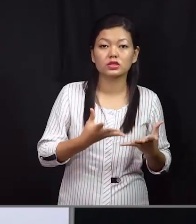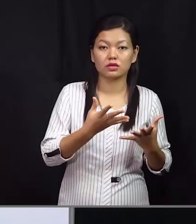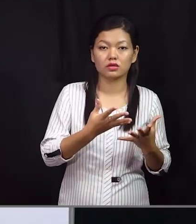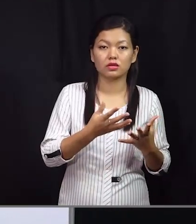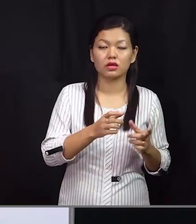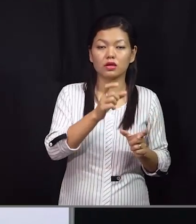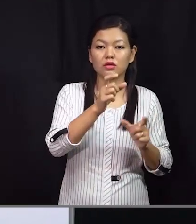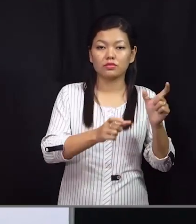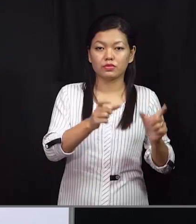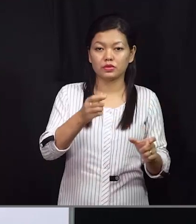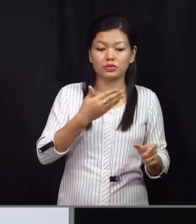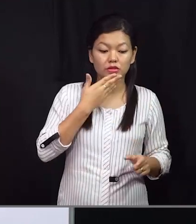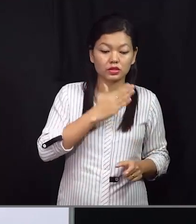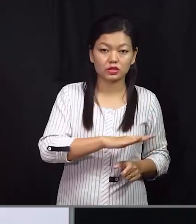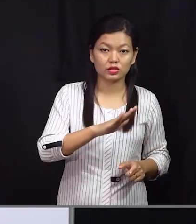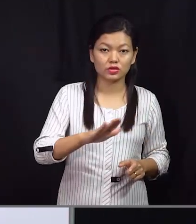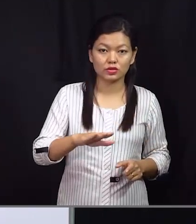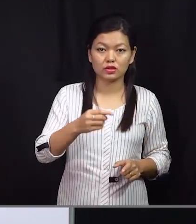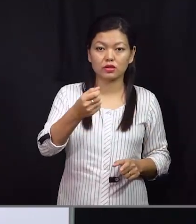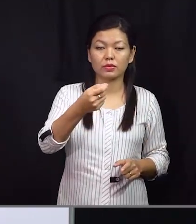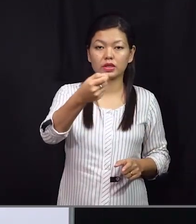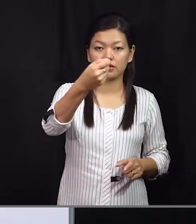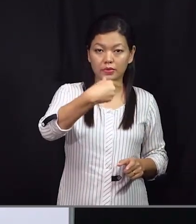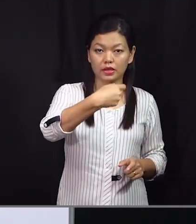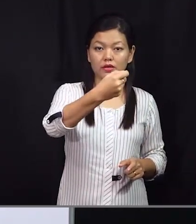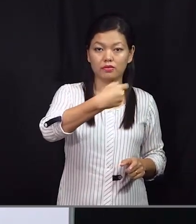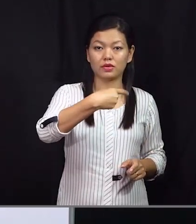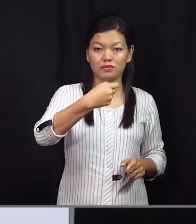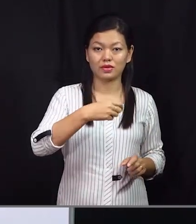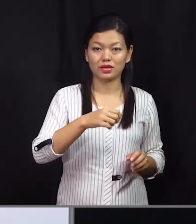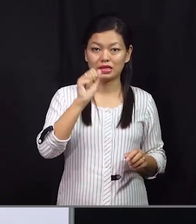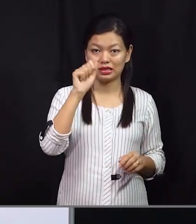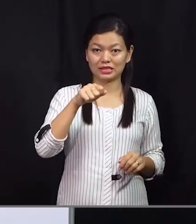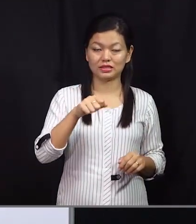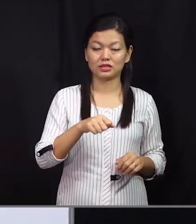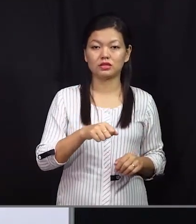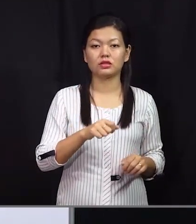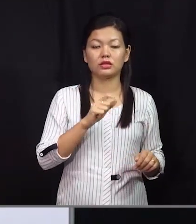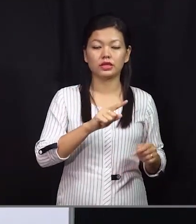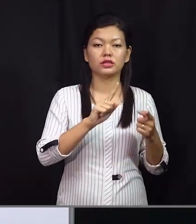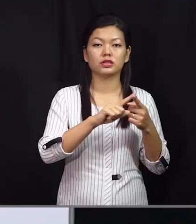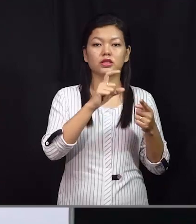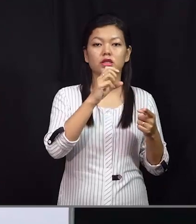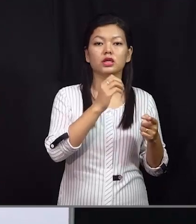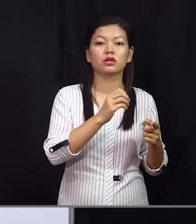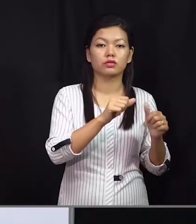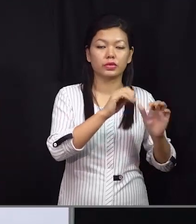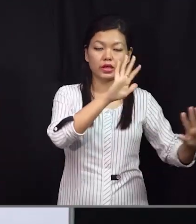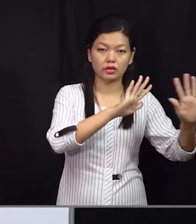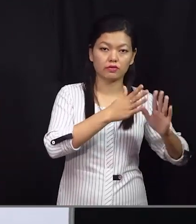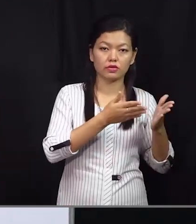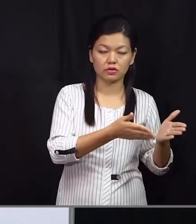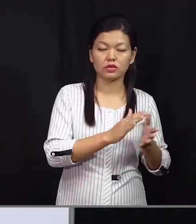because by giving tuitions, you have earned money, you are earning some income. Yes or no? On the other hand, okay, the